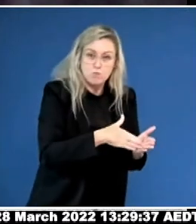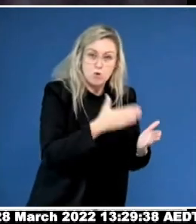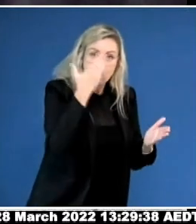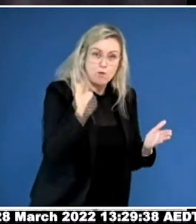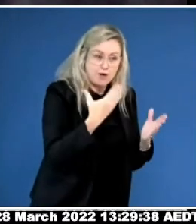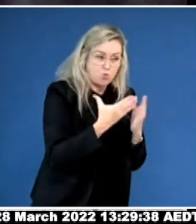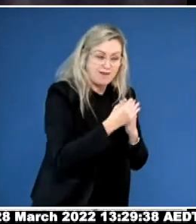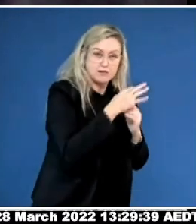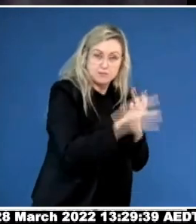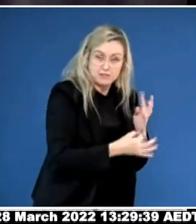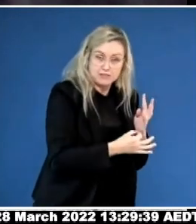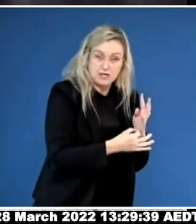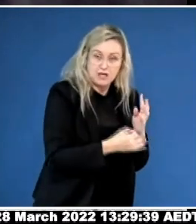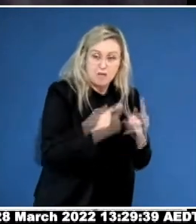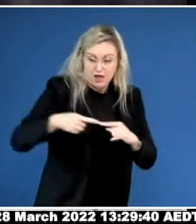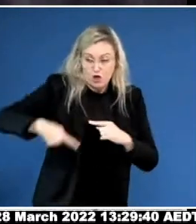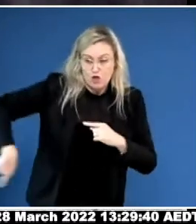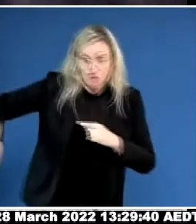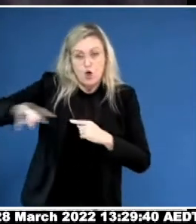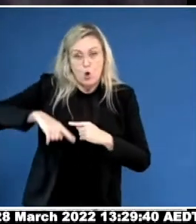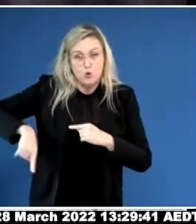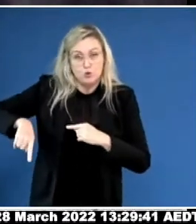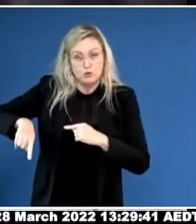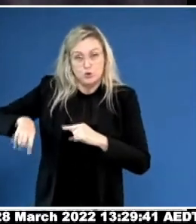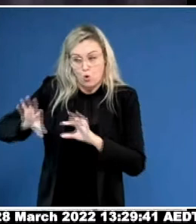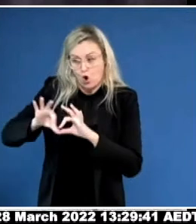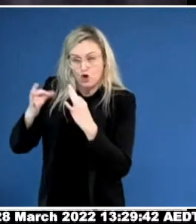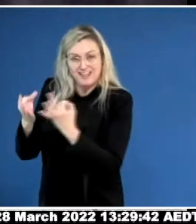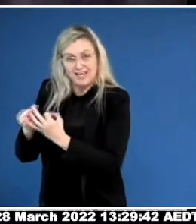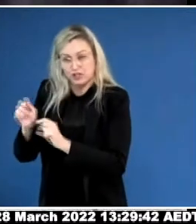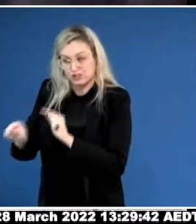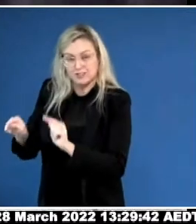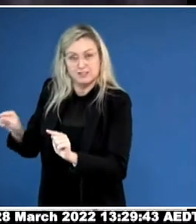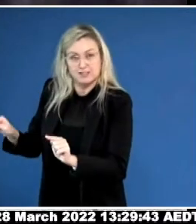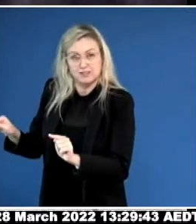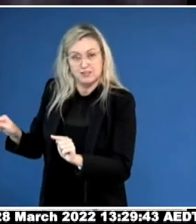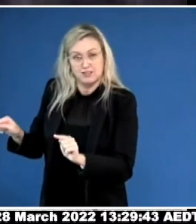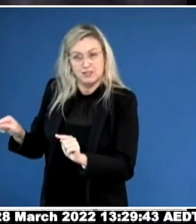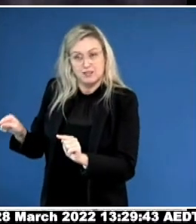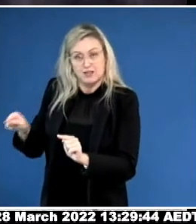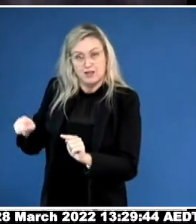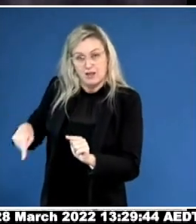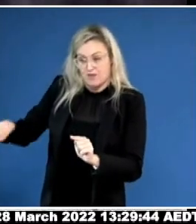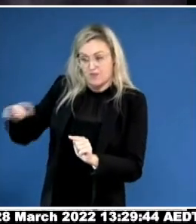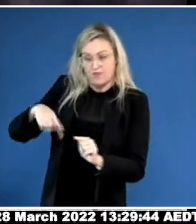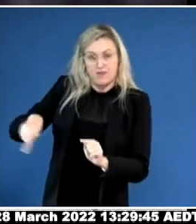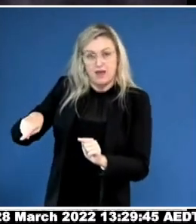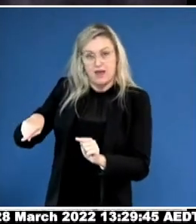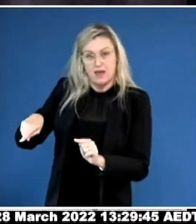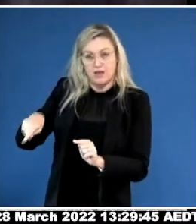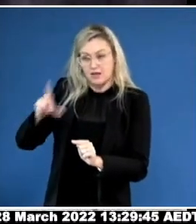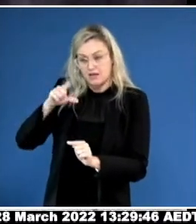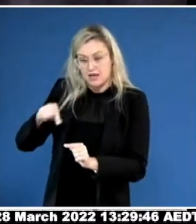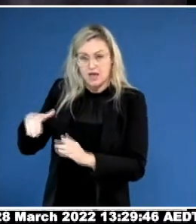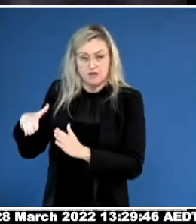Are those disability advocates in the room where those conversations need to happen, as you were saying, so that women can understand